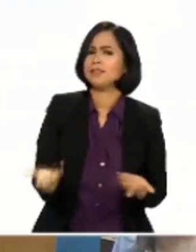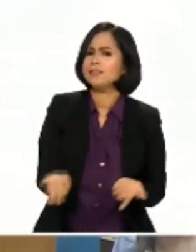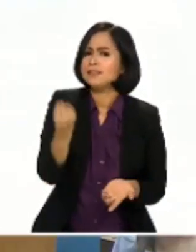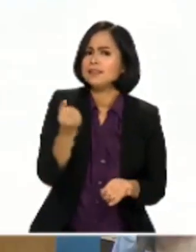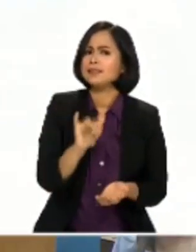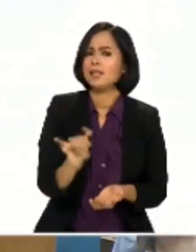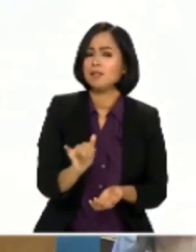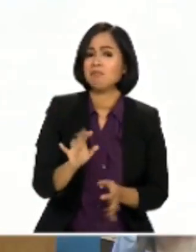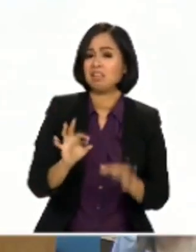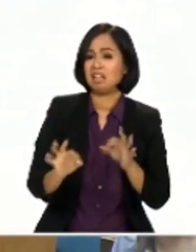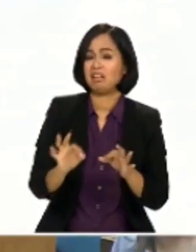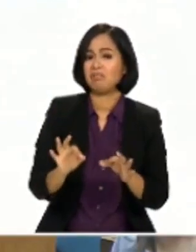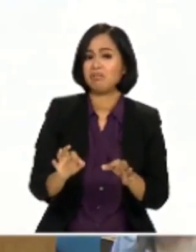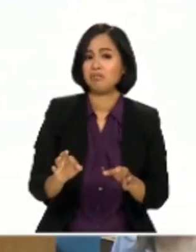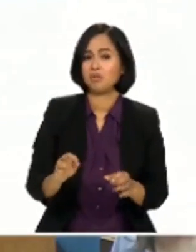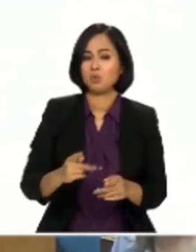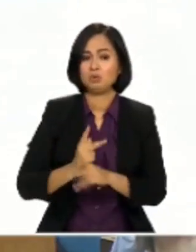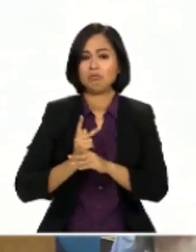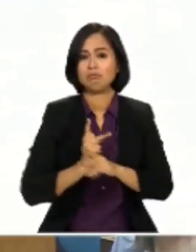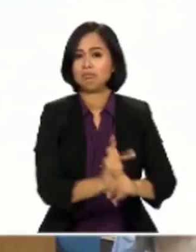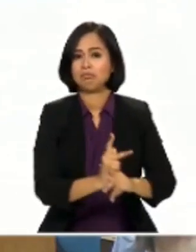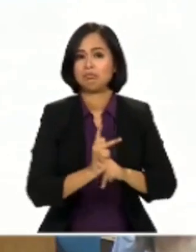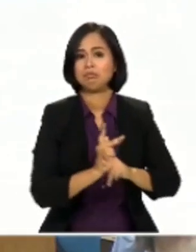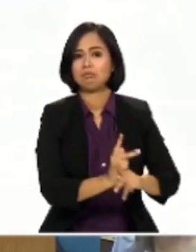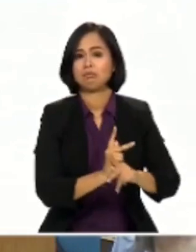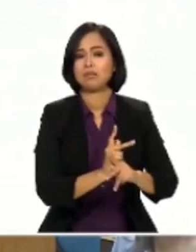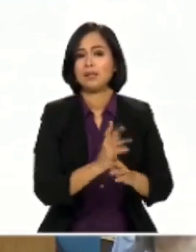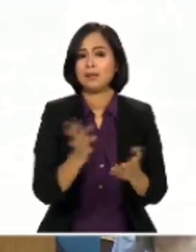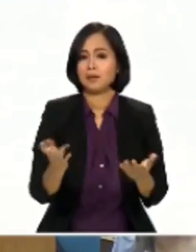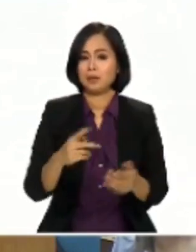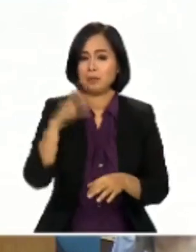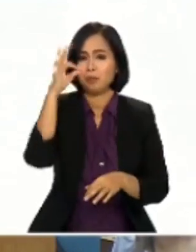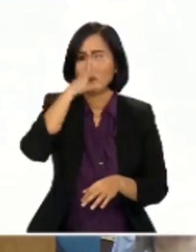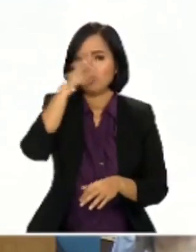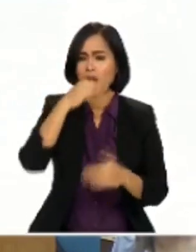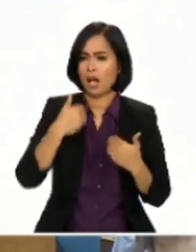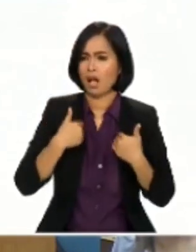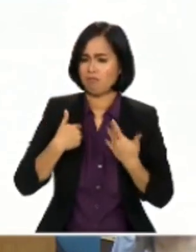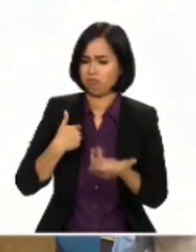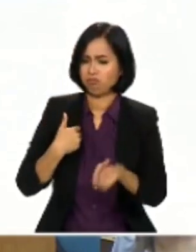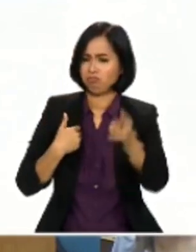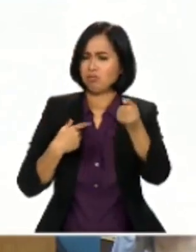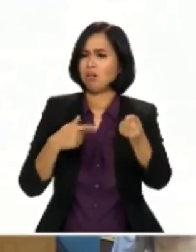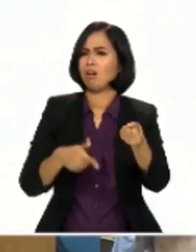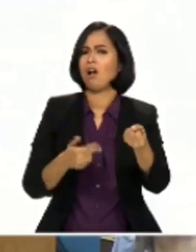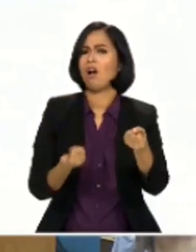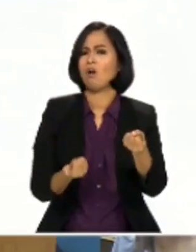you deprive the Filipinos of their...